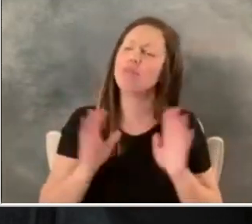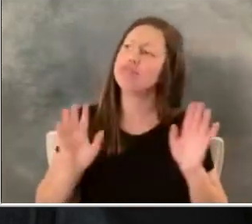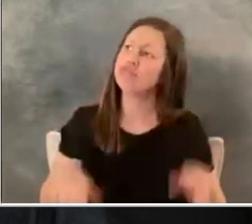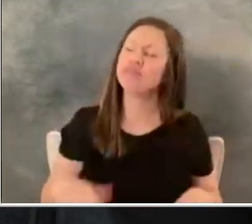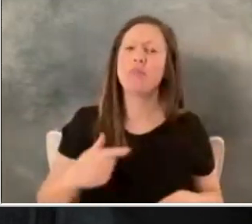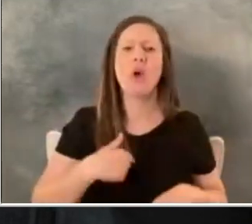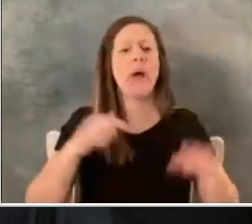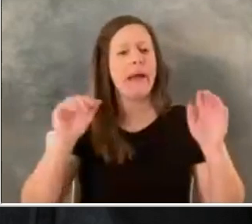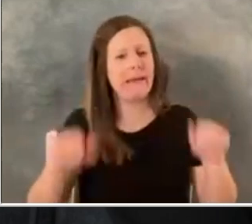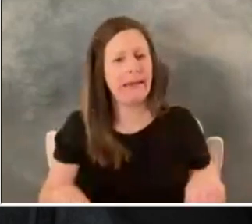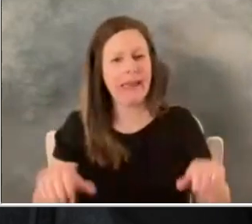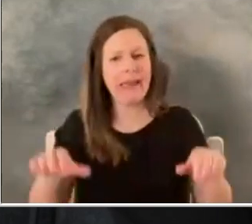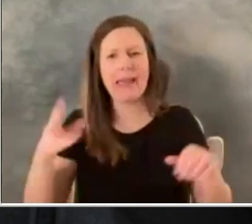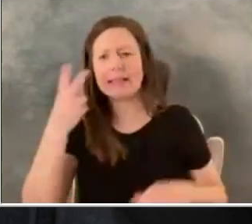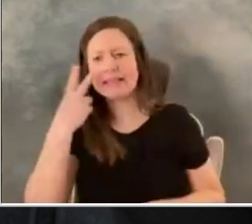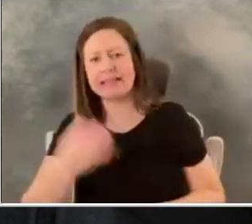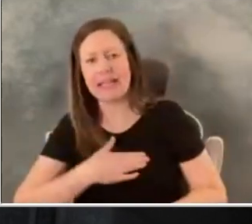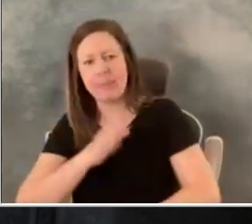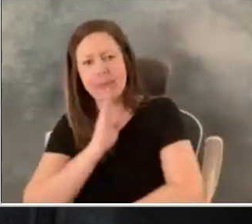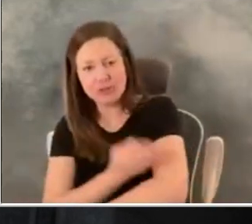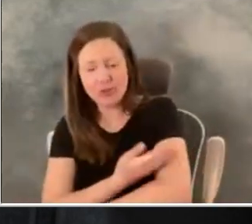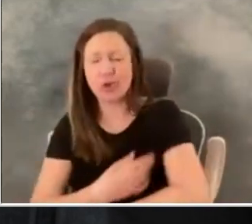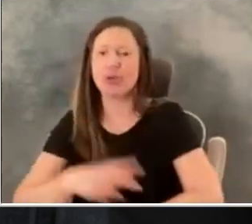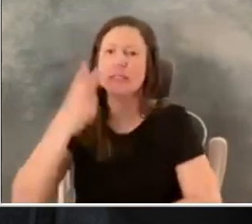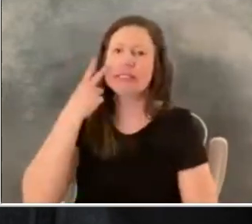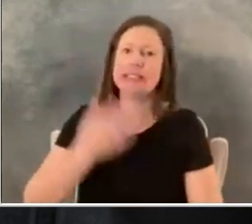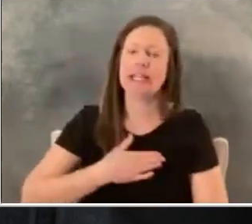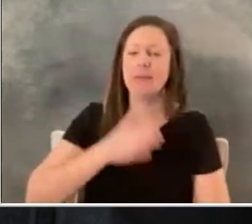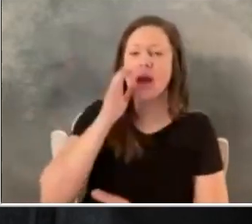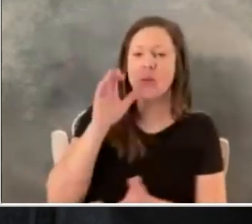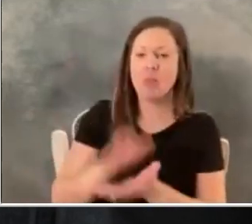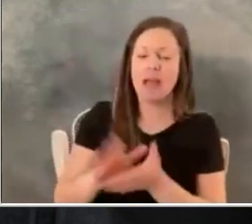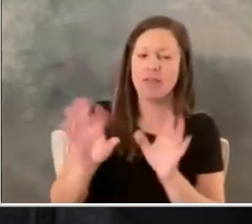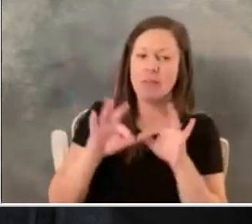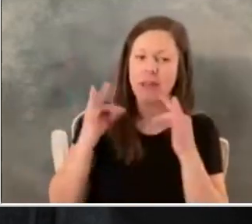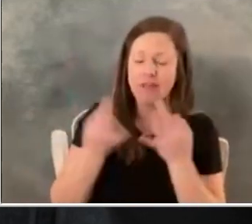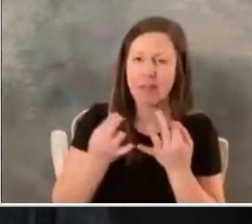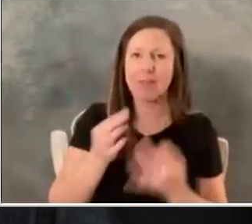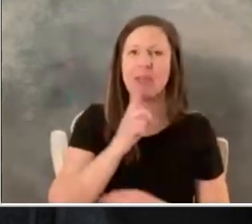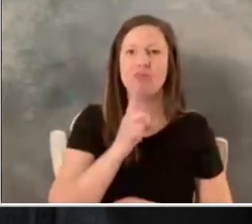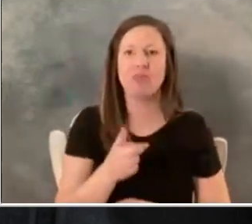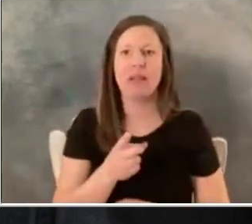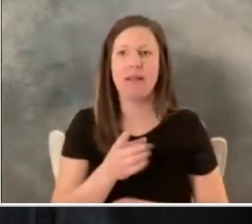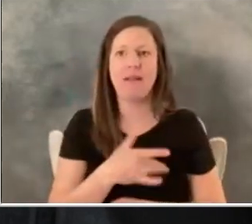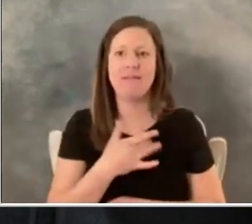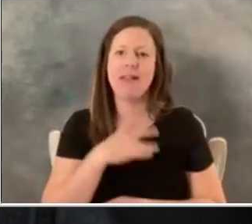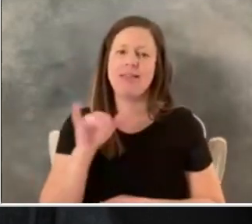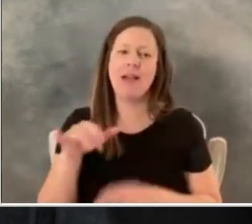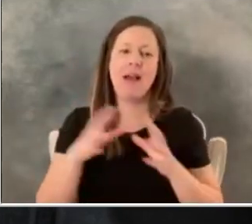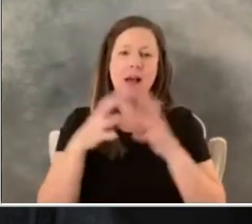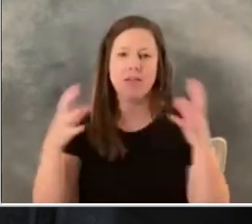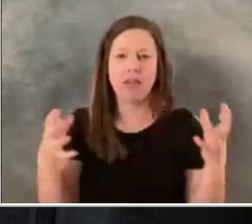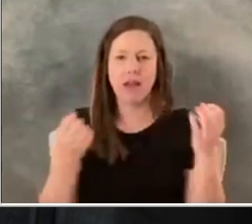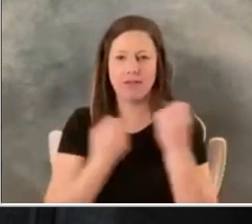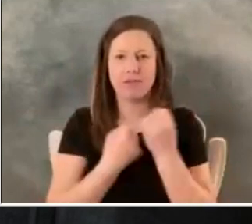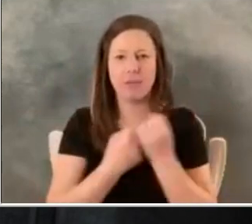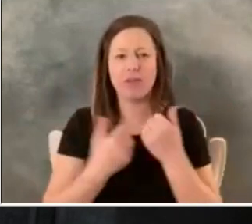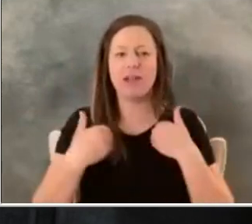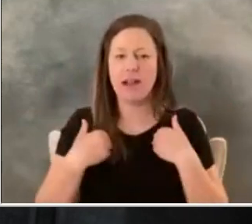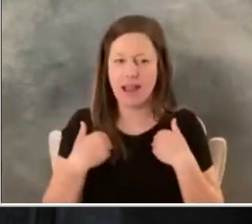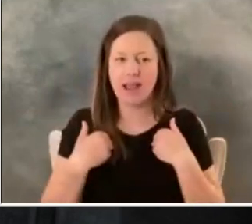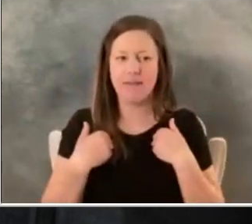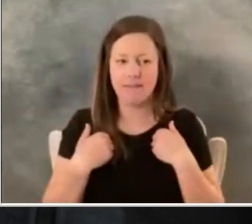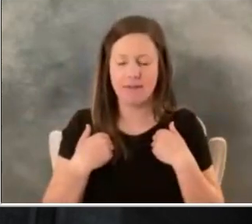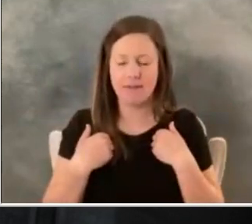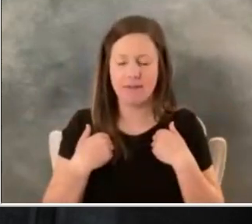girl, seeing my wife, my family. I think that's a lot of support that I have in here. So